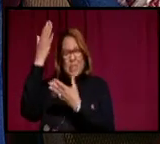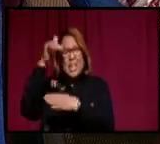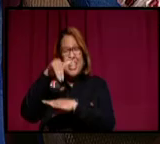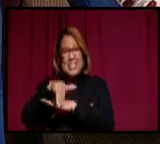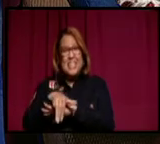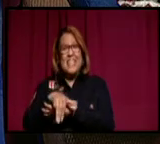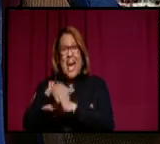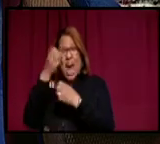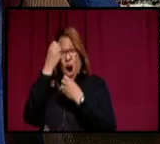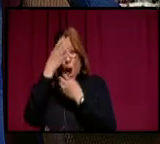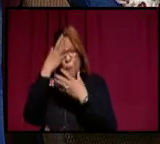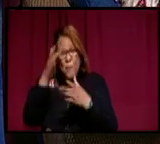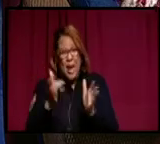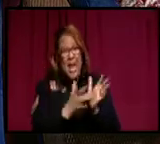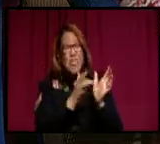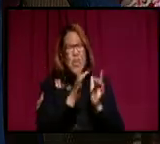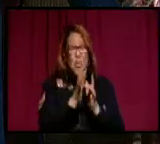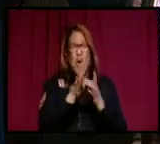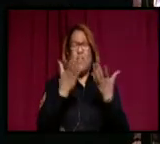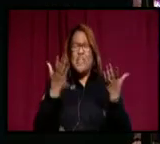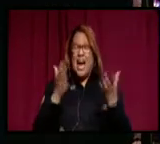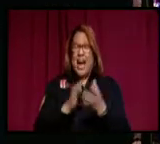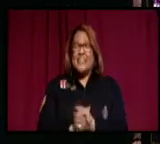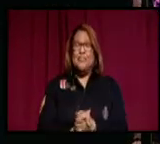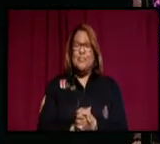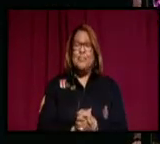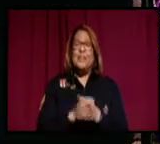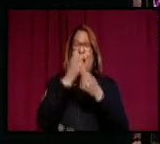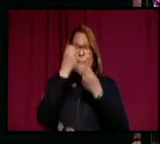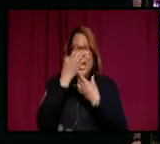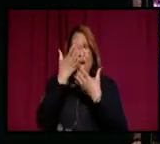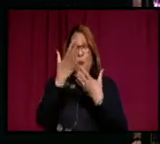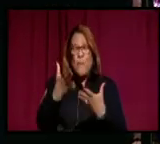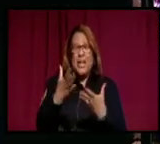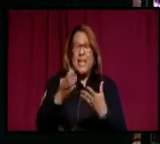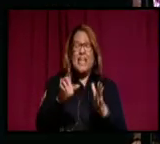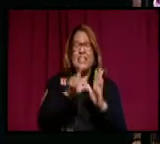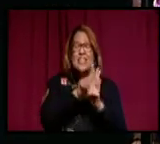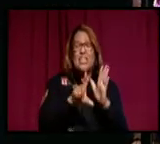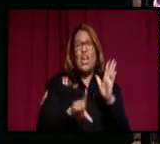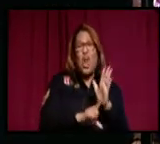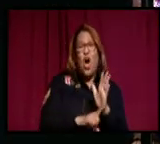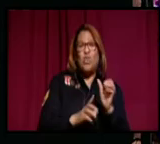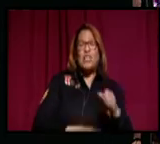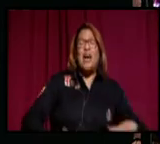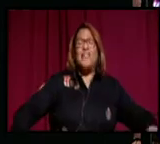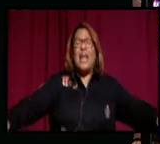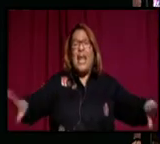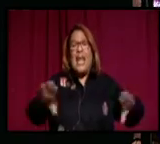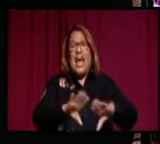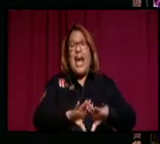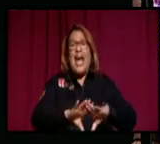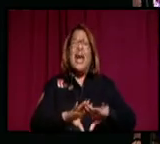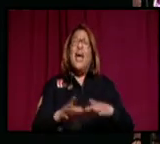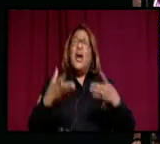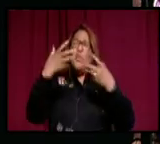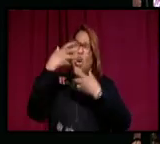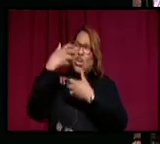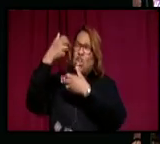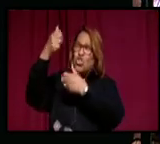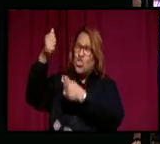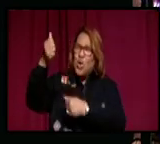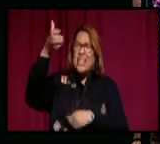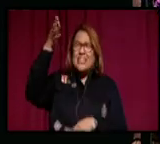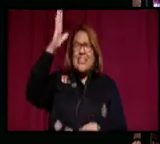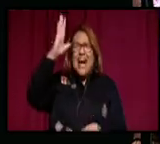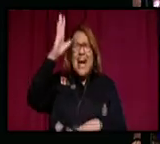to obey the word of God and to be obedient to the laws of the land. And we're going to trust God.